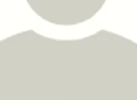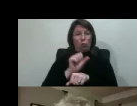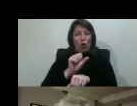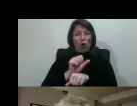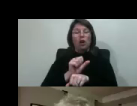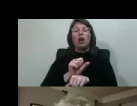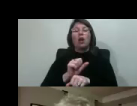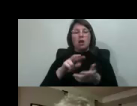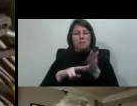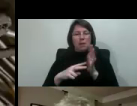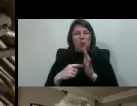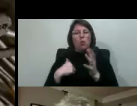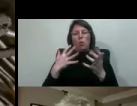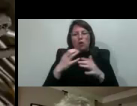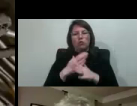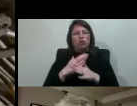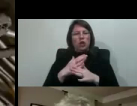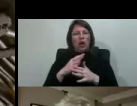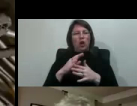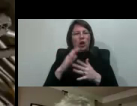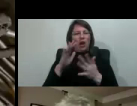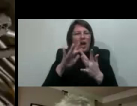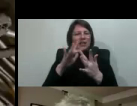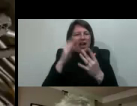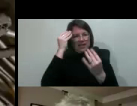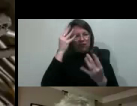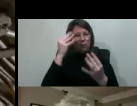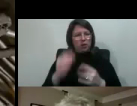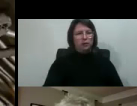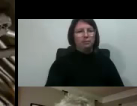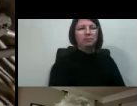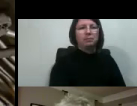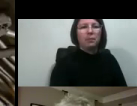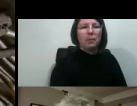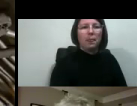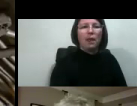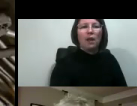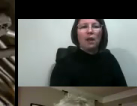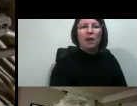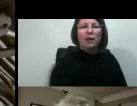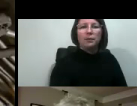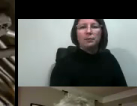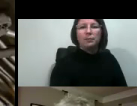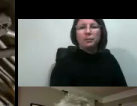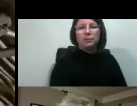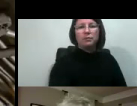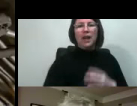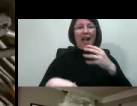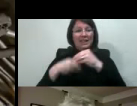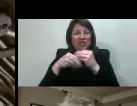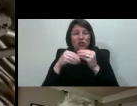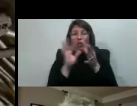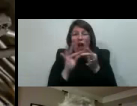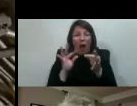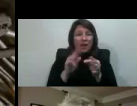to share the contact information, and know that if people have additional questions, they can always, or comments,